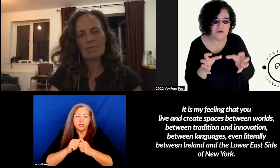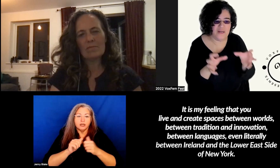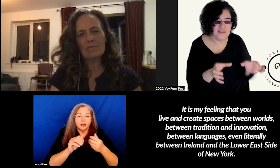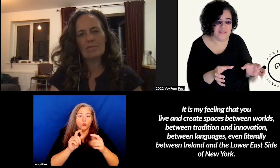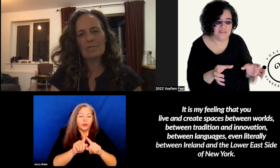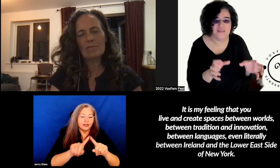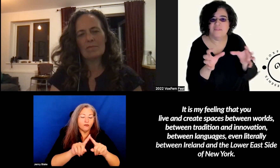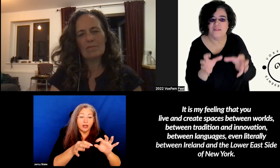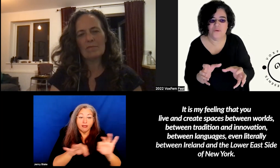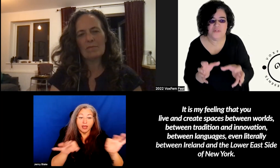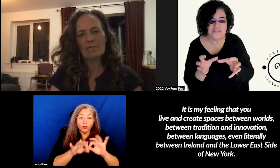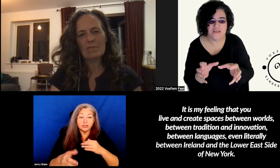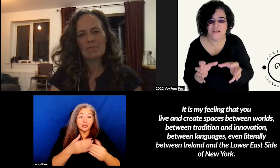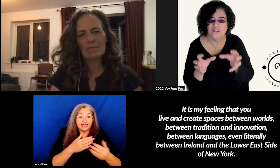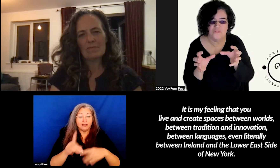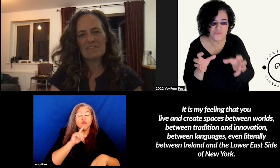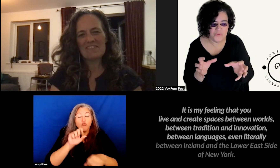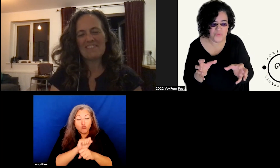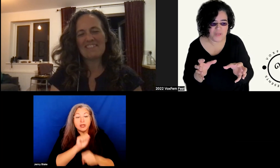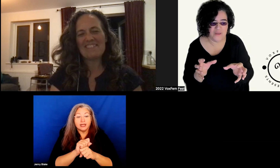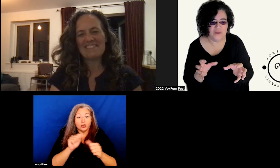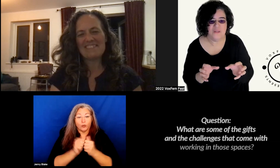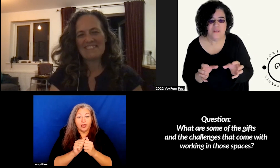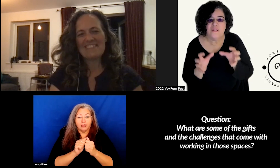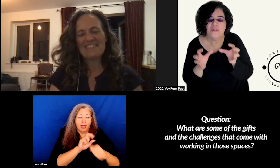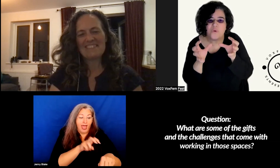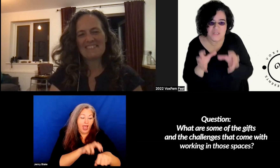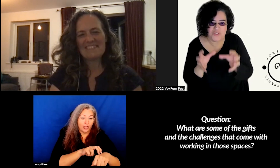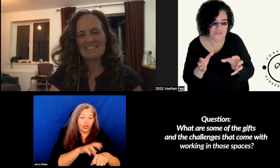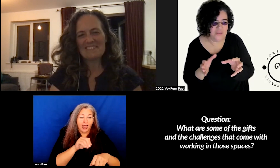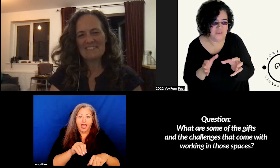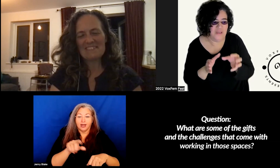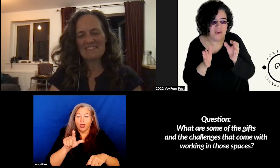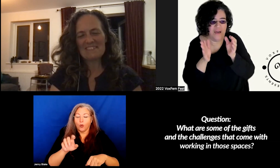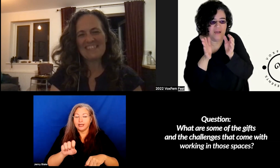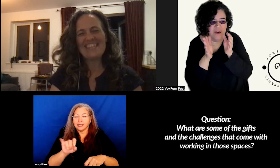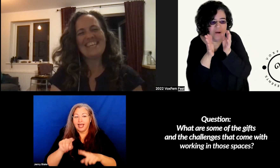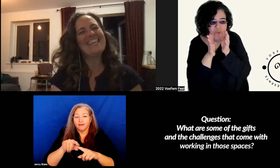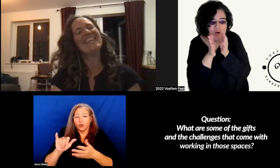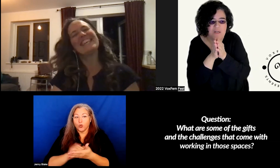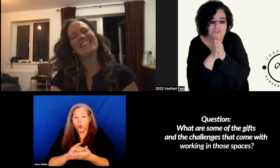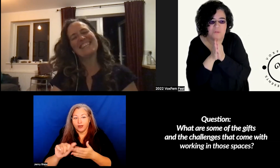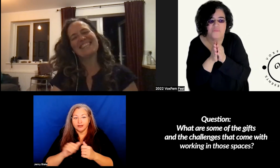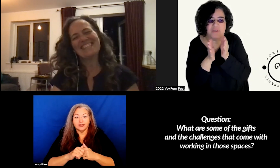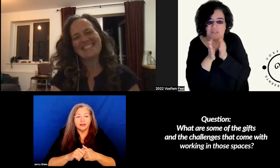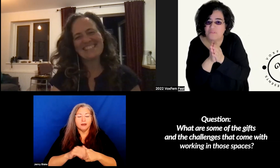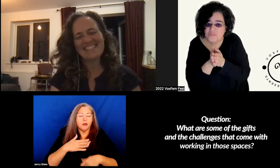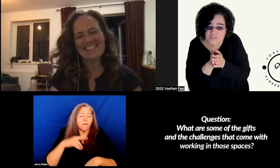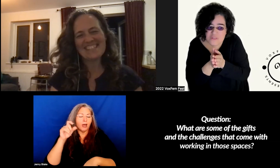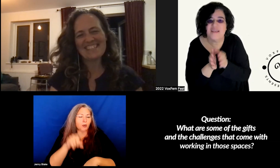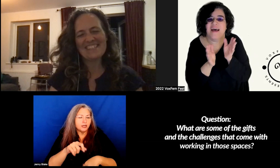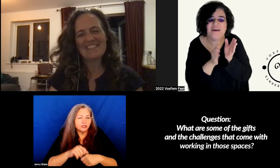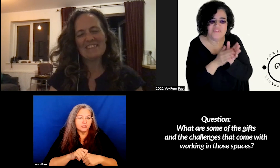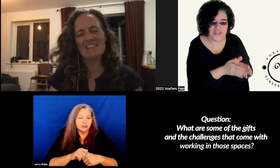between Ireland and the Lower East Side of New York. Question: what are some of the